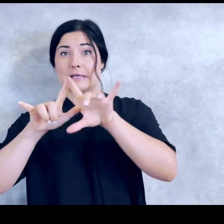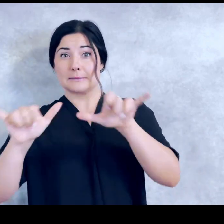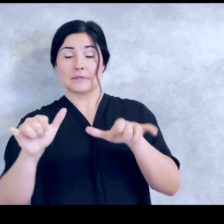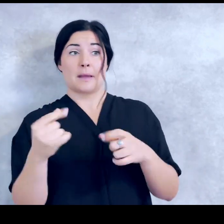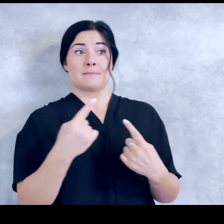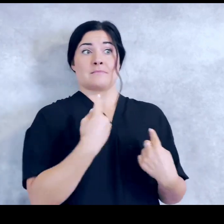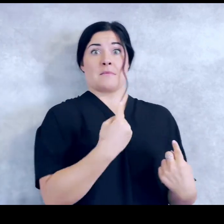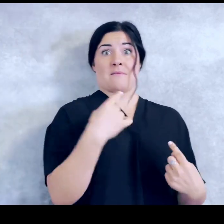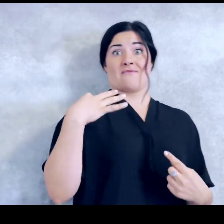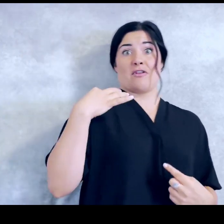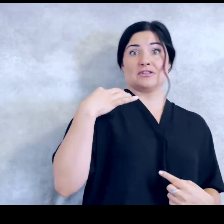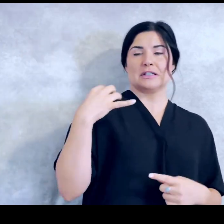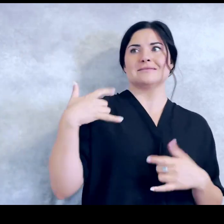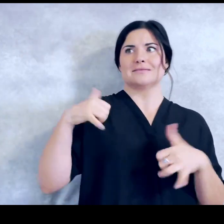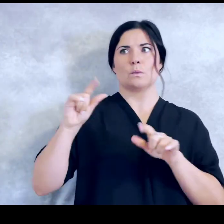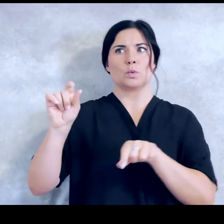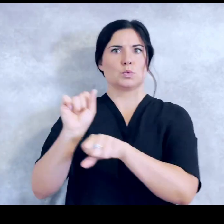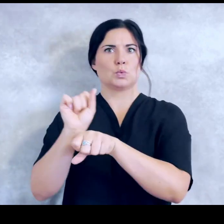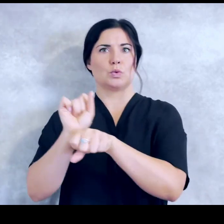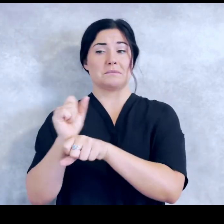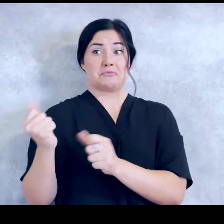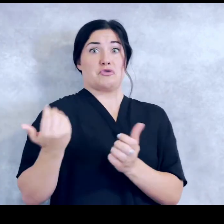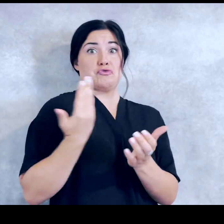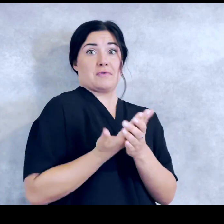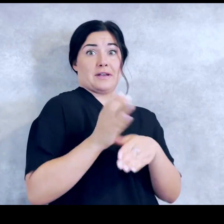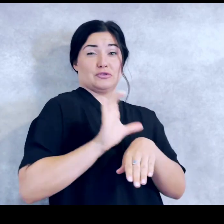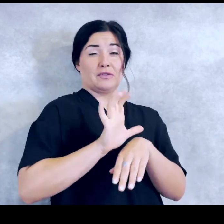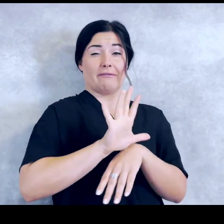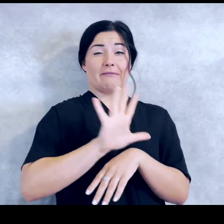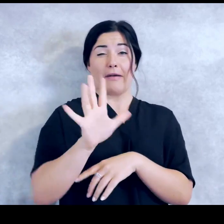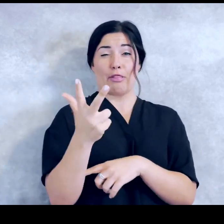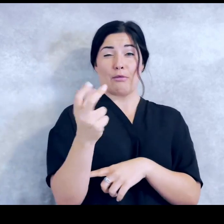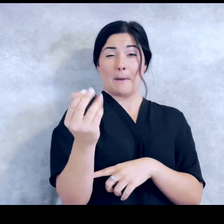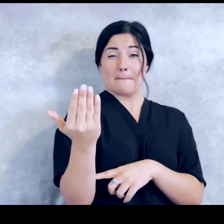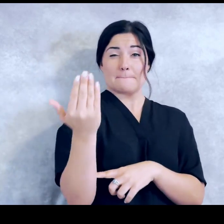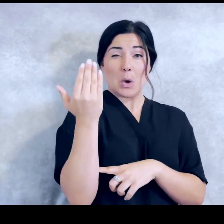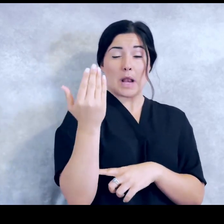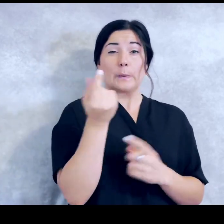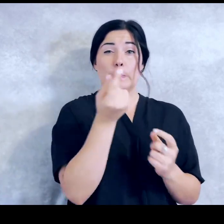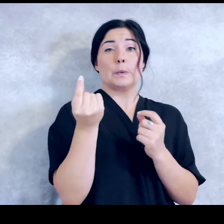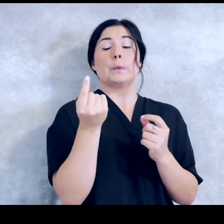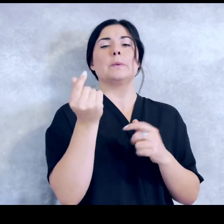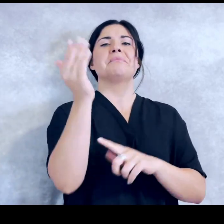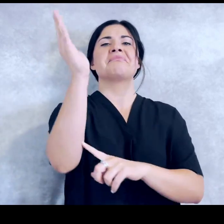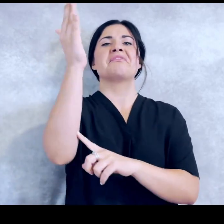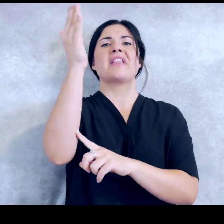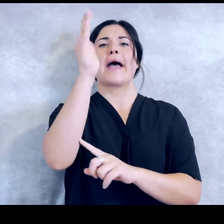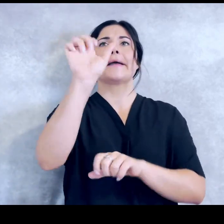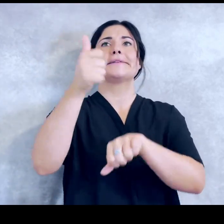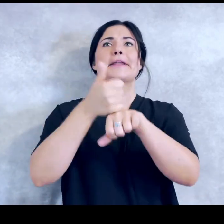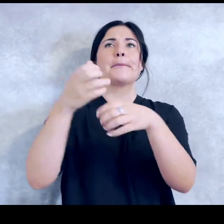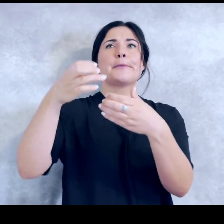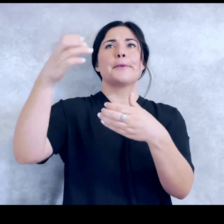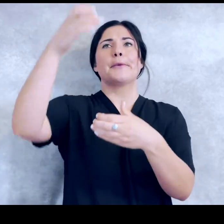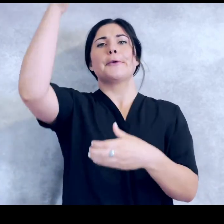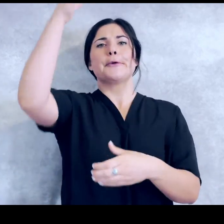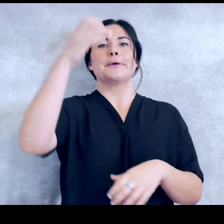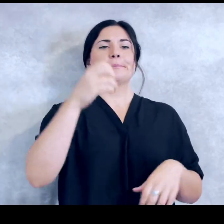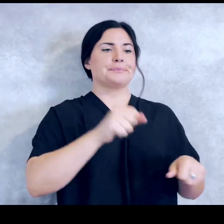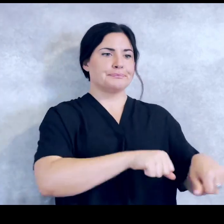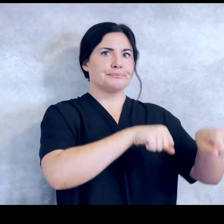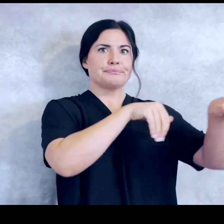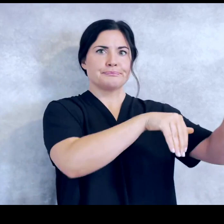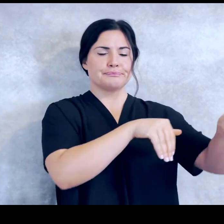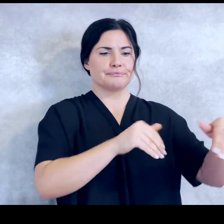church, he makes the effort, even though he's got to be at work still. And so he comes at like 5:30 in the morning, and he sets up all of our flags, our